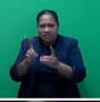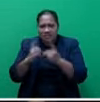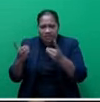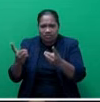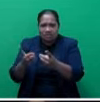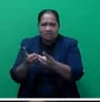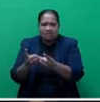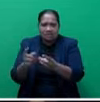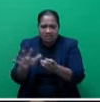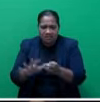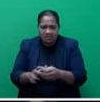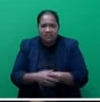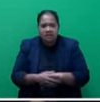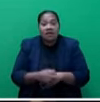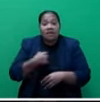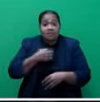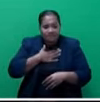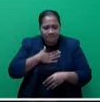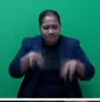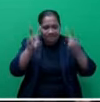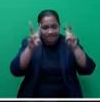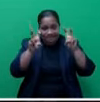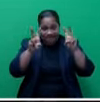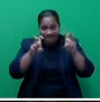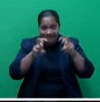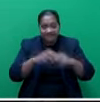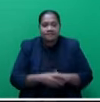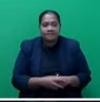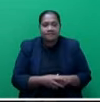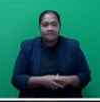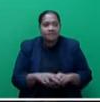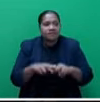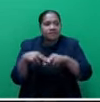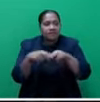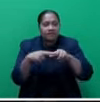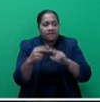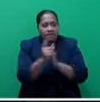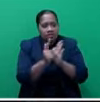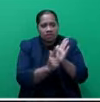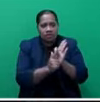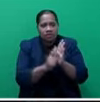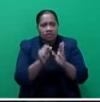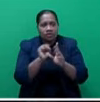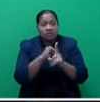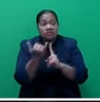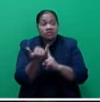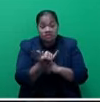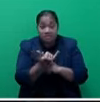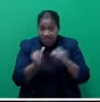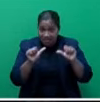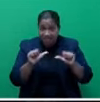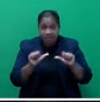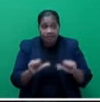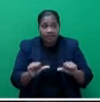I want to quote, Mr. Speaker, the Fijivillage Society president. I mean, an individual that